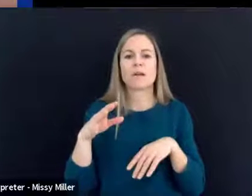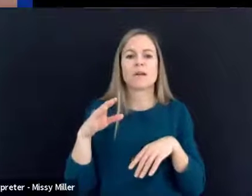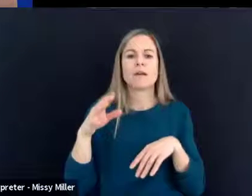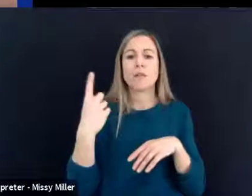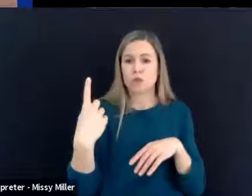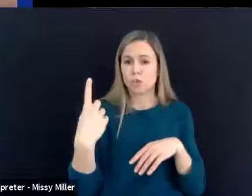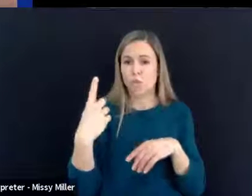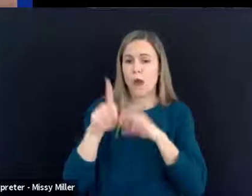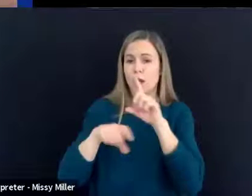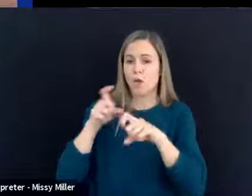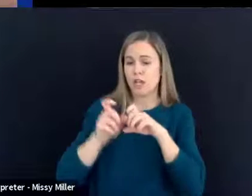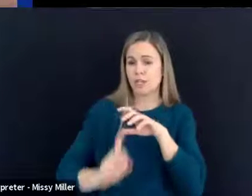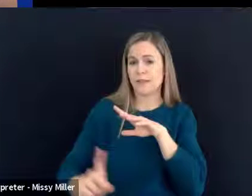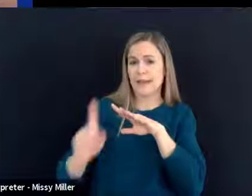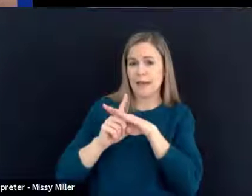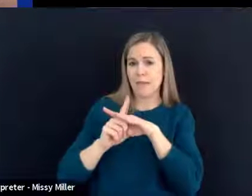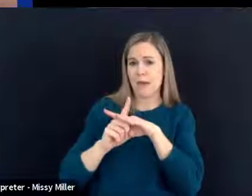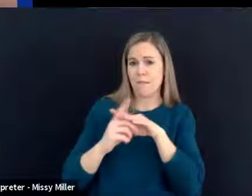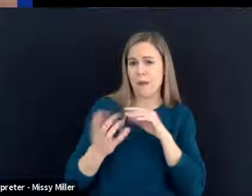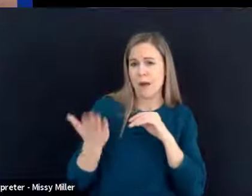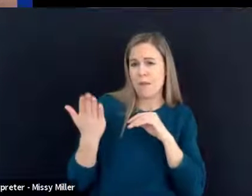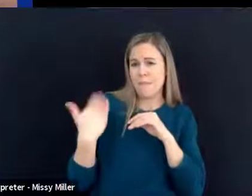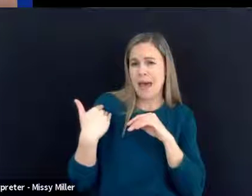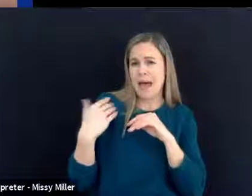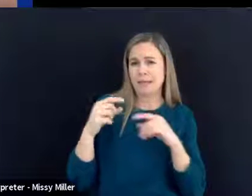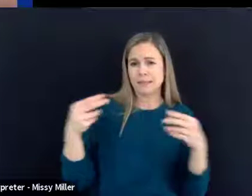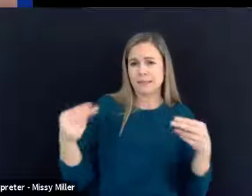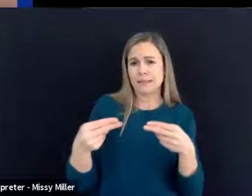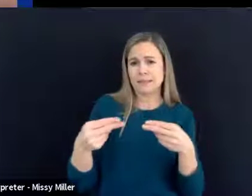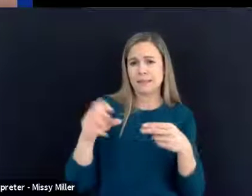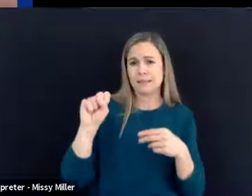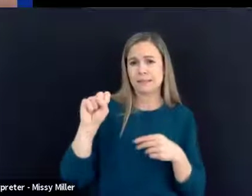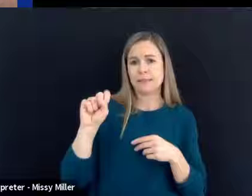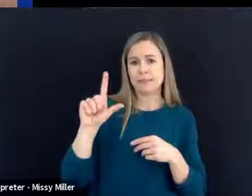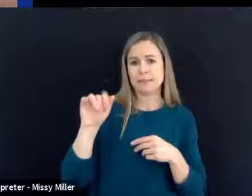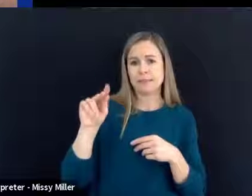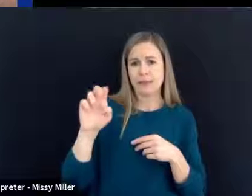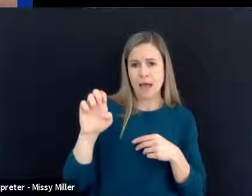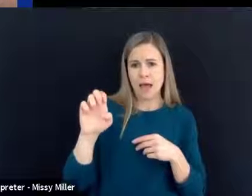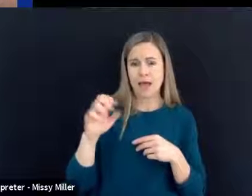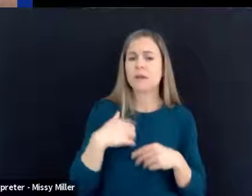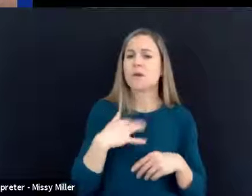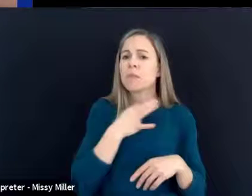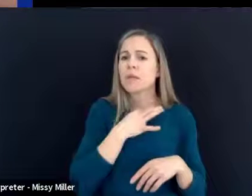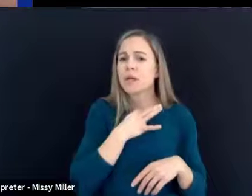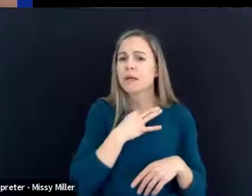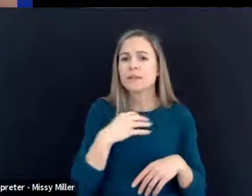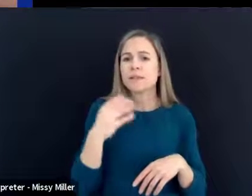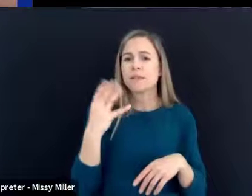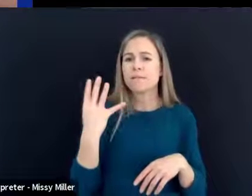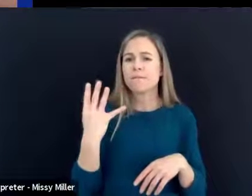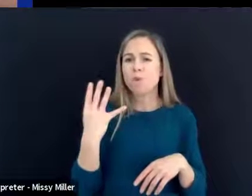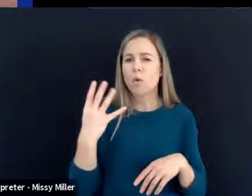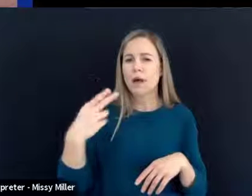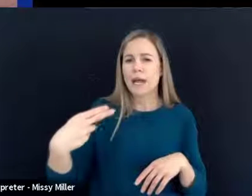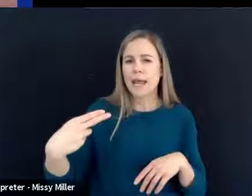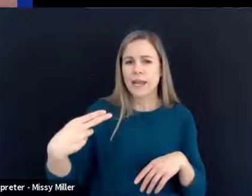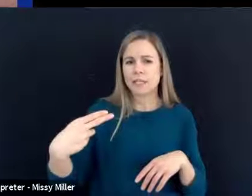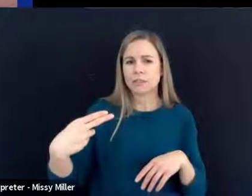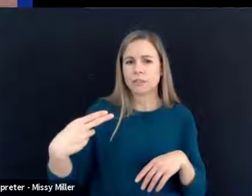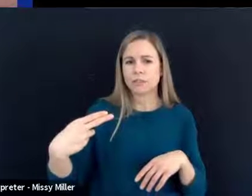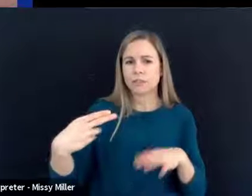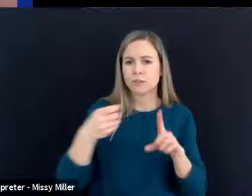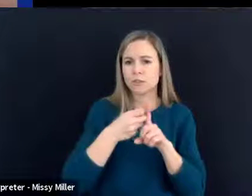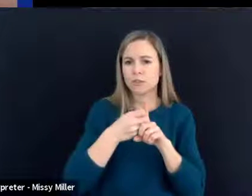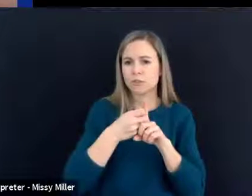one question that was on a previous slide. Kayla is asking, is the 4-H description of charge not